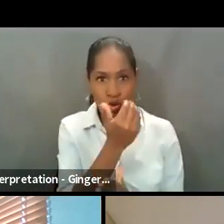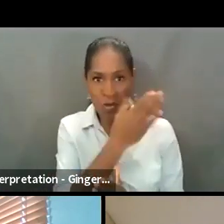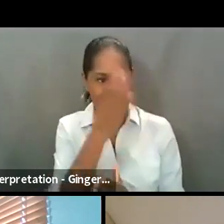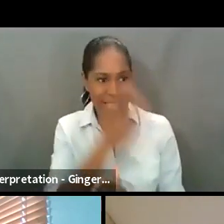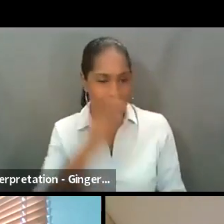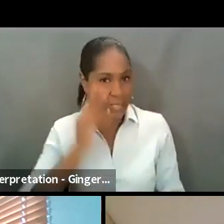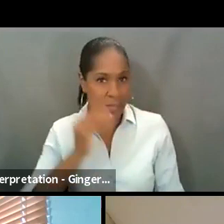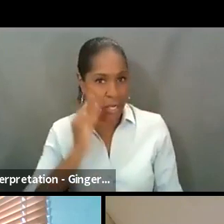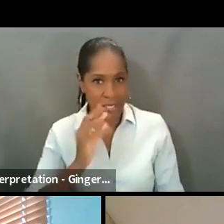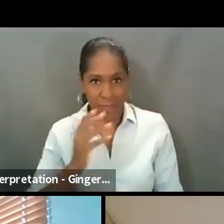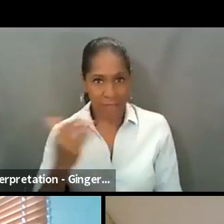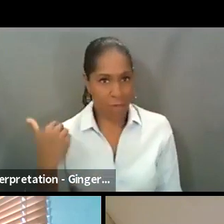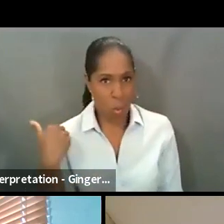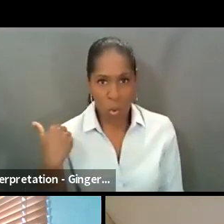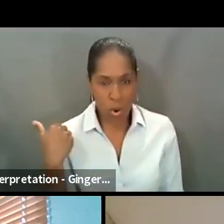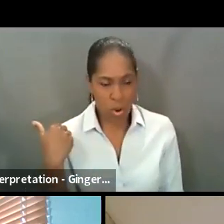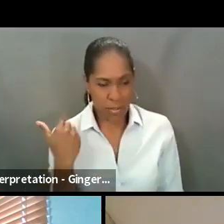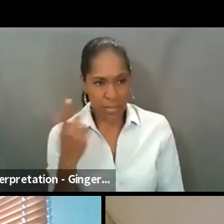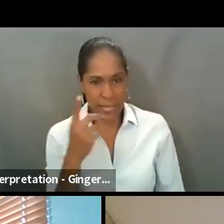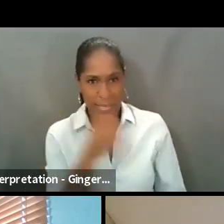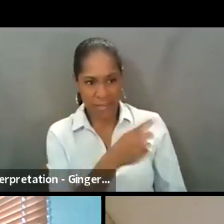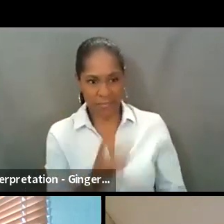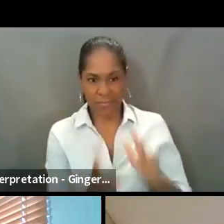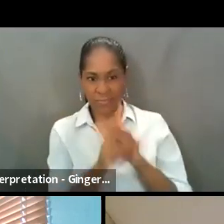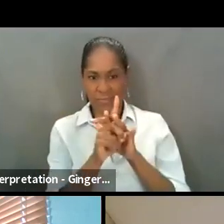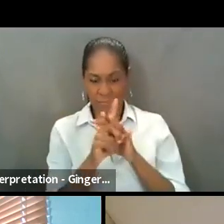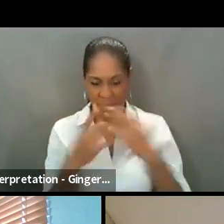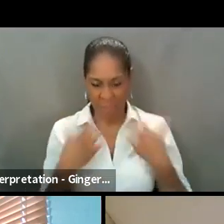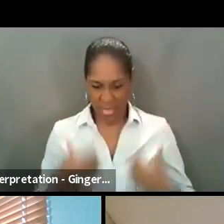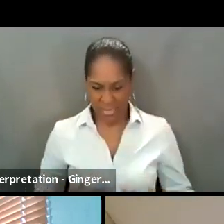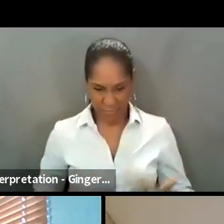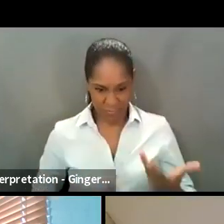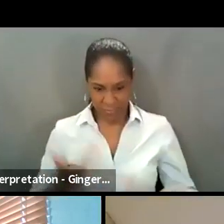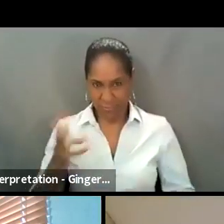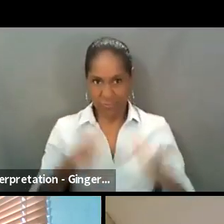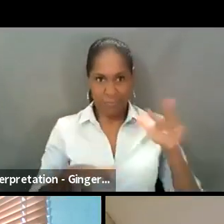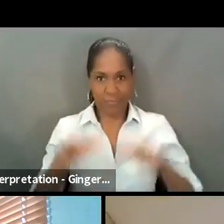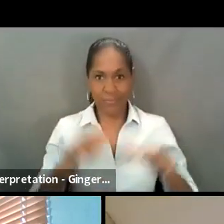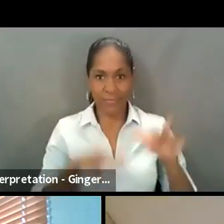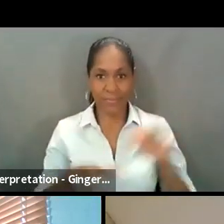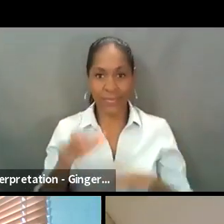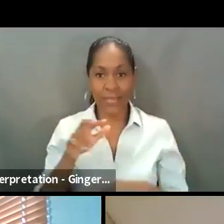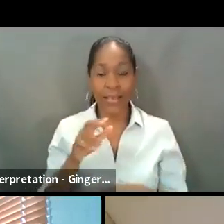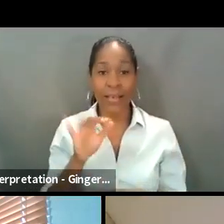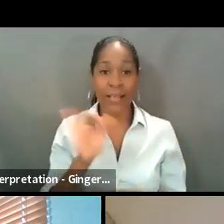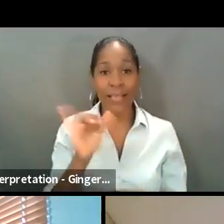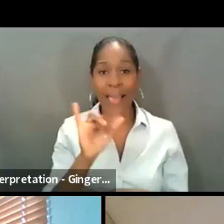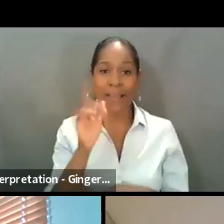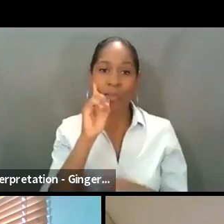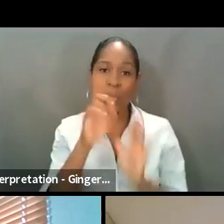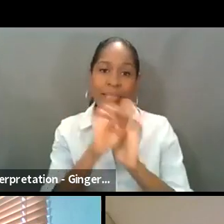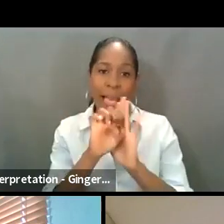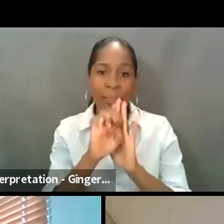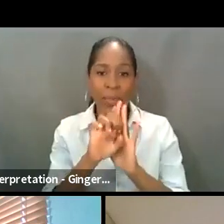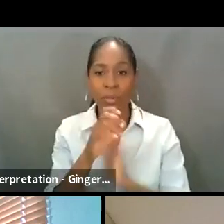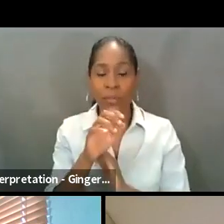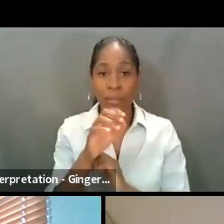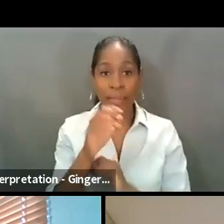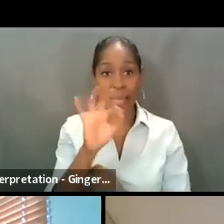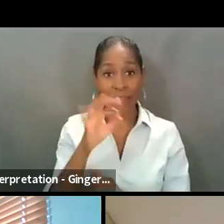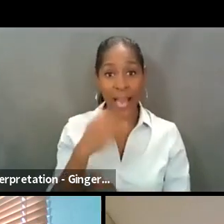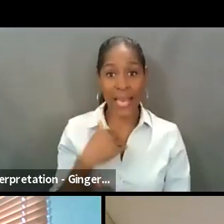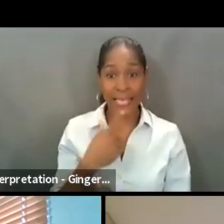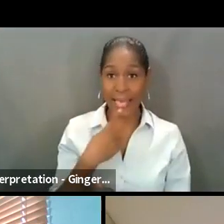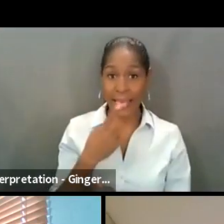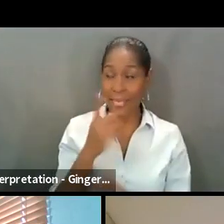you know, we're talking, Dr. Lavender, and I'm like, meet me at Joe's house. And and then I walk away and I